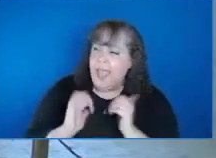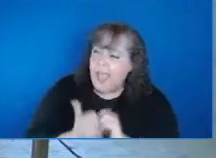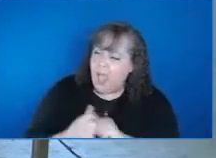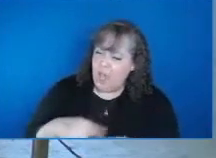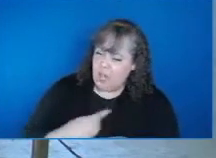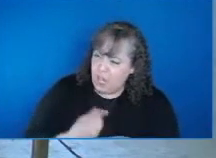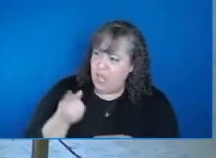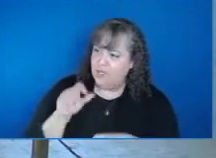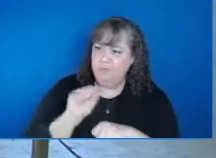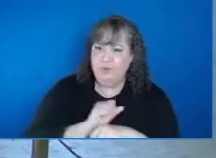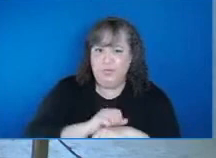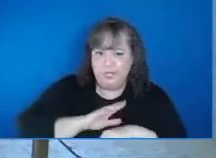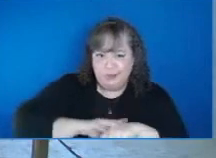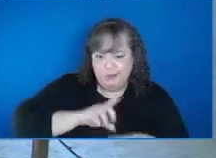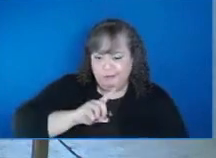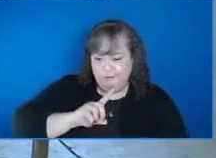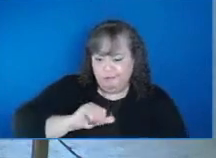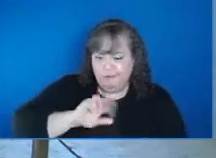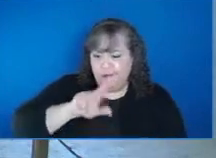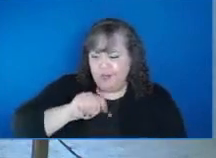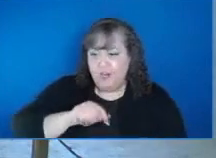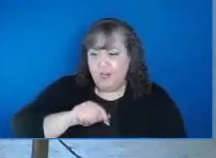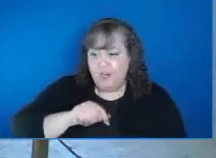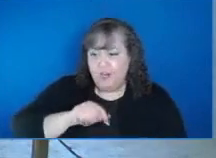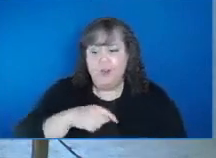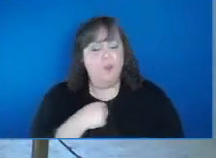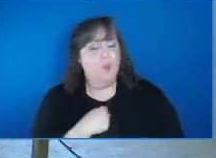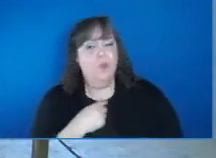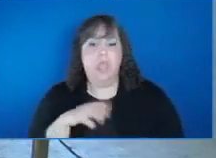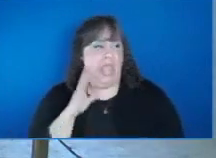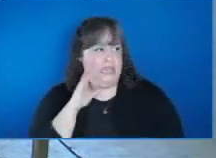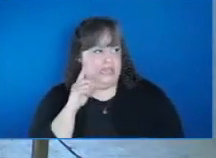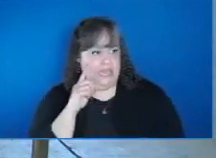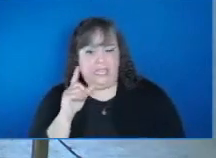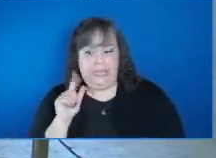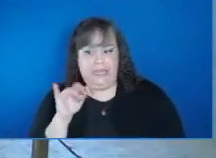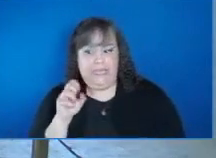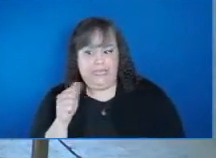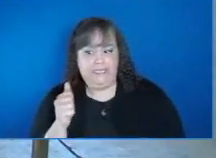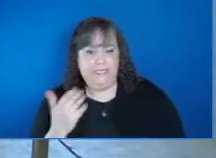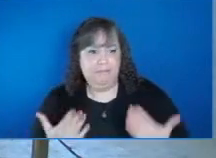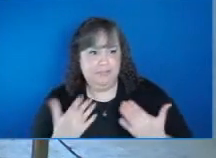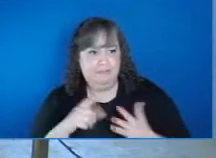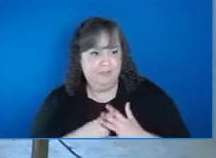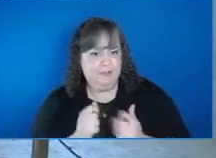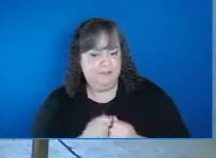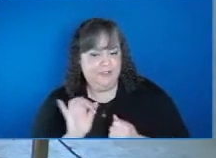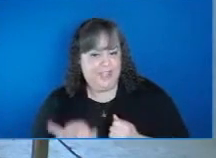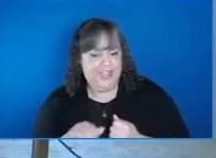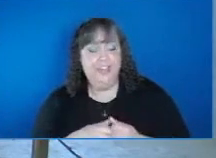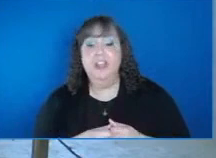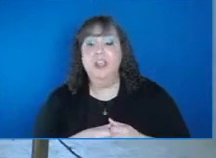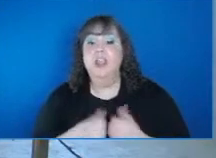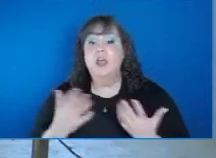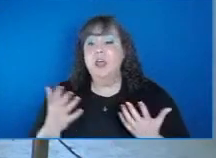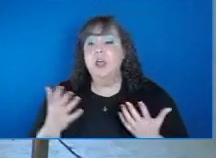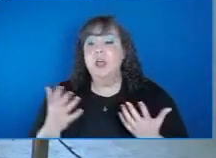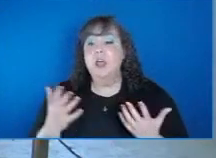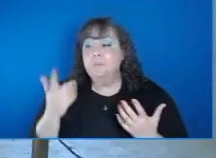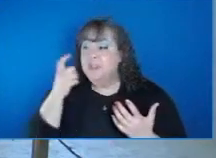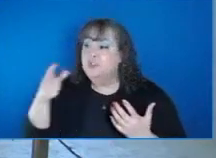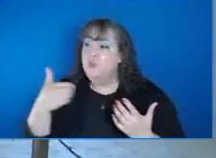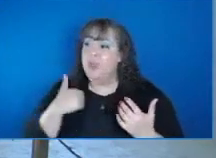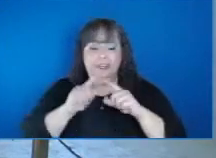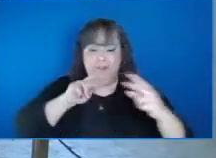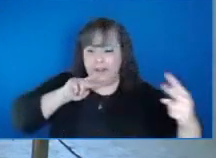think Lisa should start on this one. Okay. Because I think we've got, you know, you're coming at this from a lot of different angles. Correct. From sort